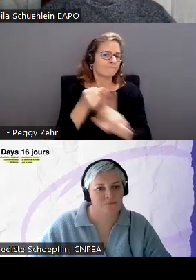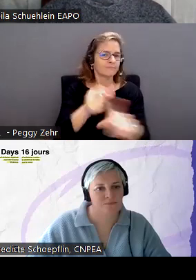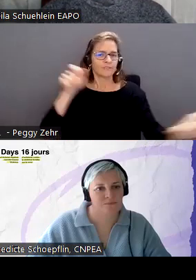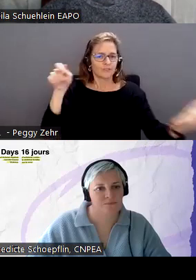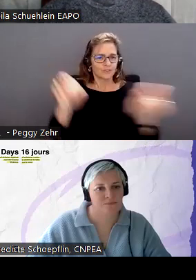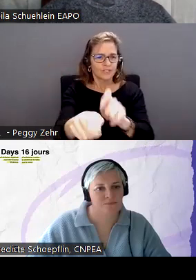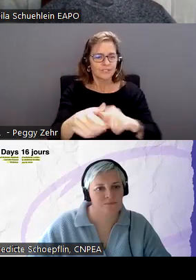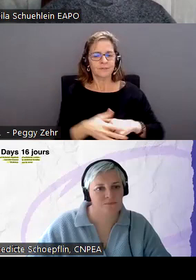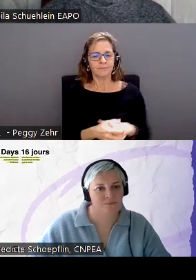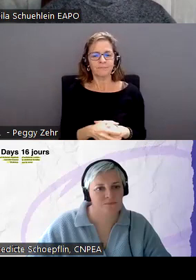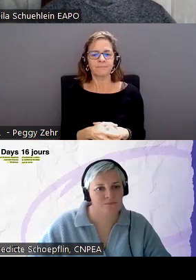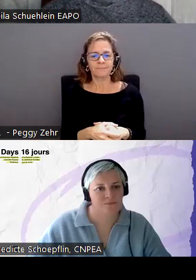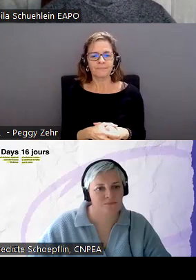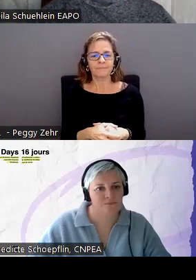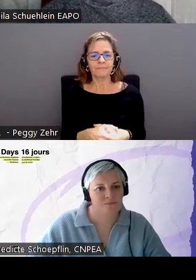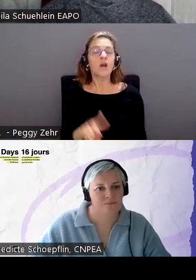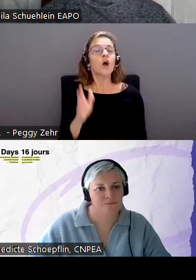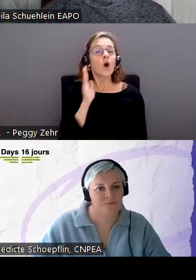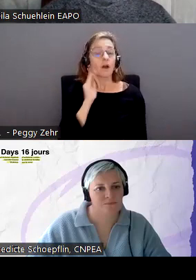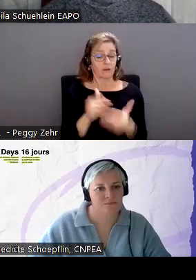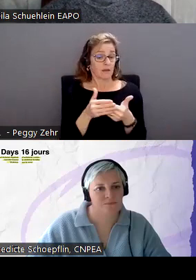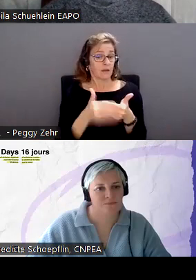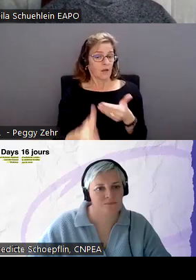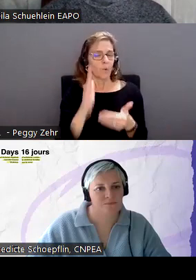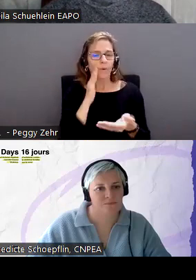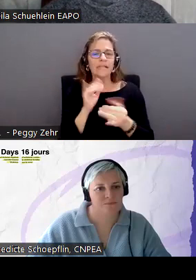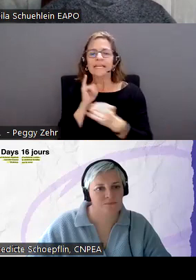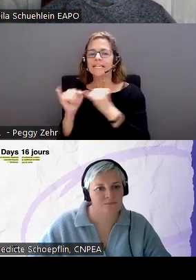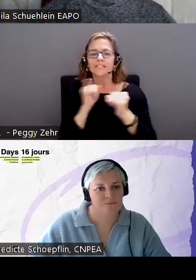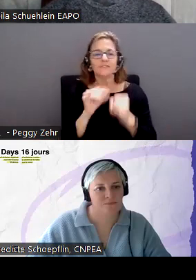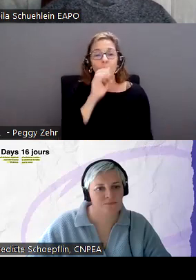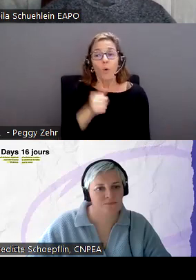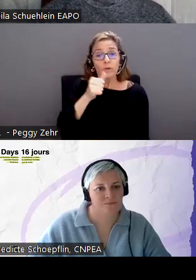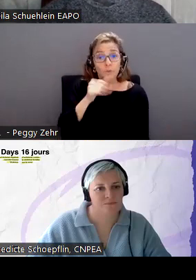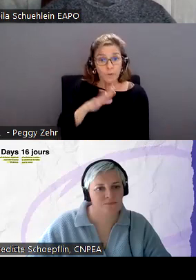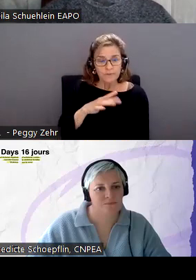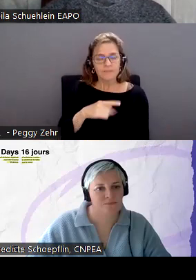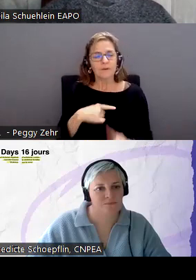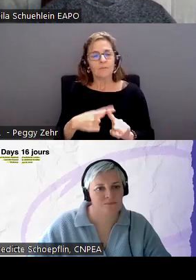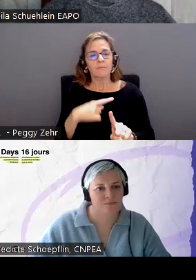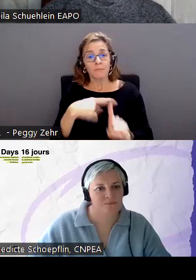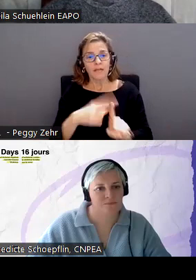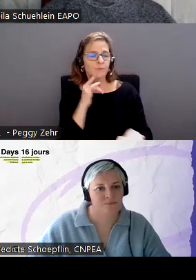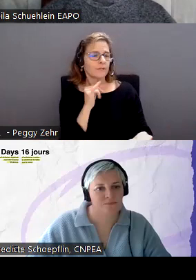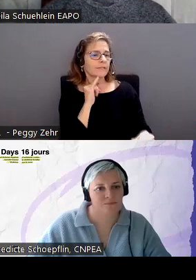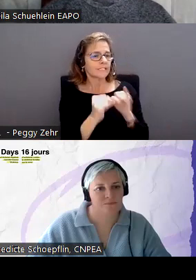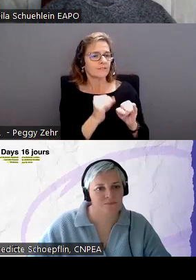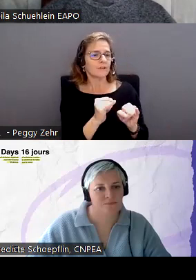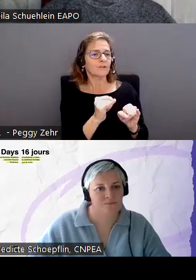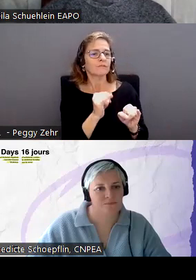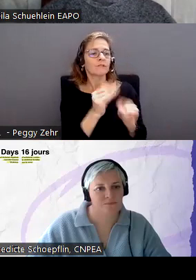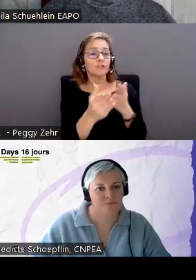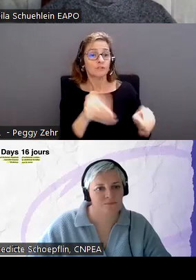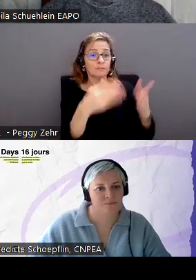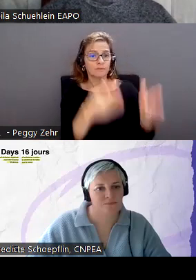women, older women, and service providers, asking them to tell us about their exceptional experiences in